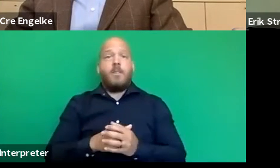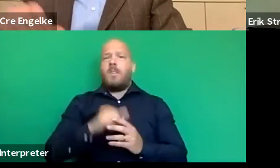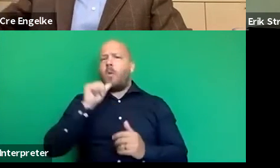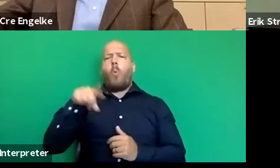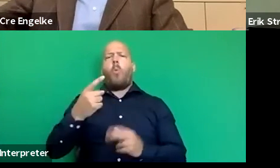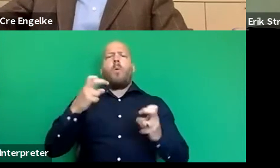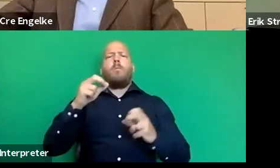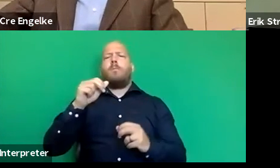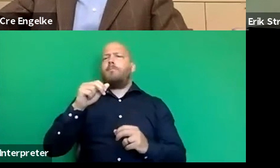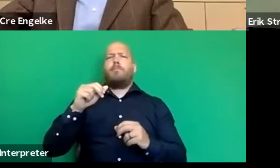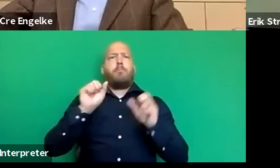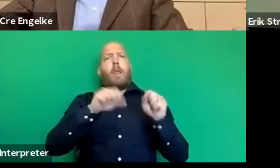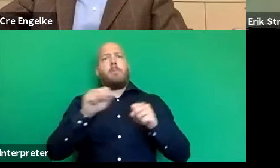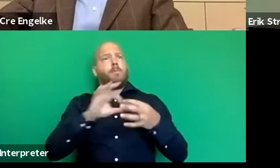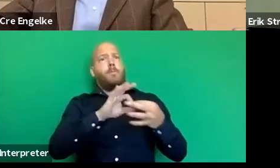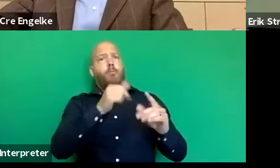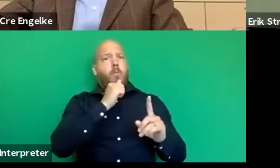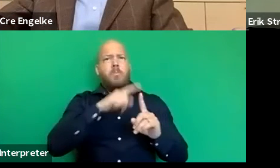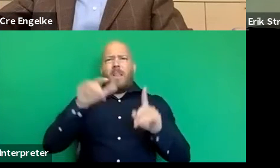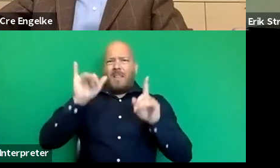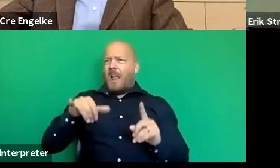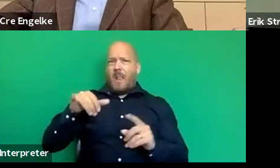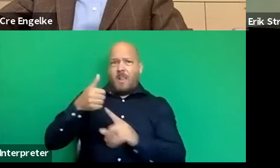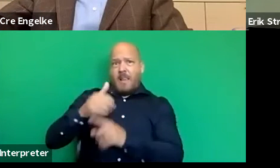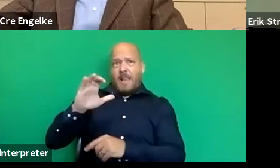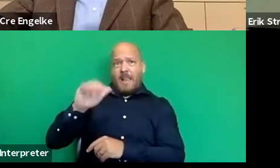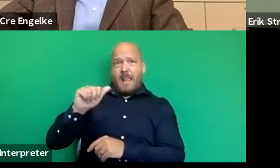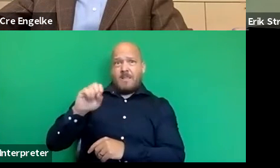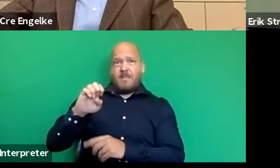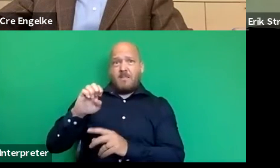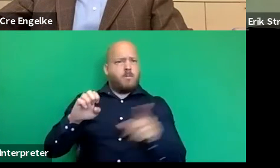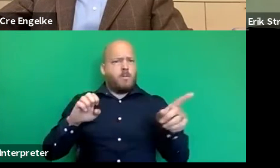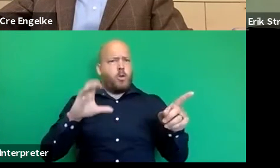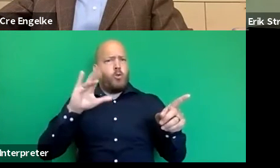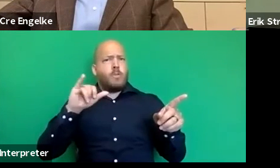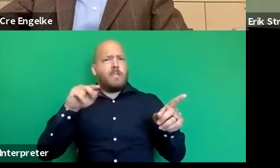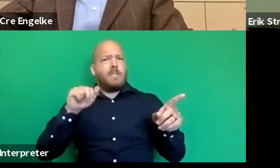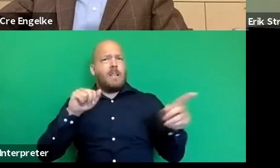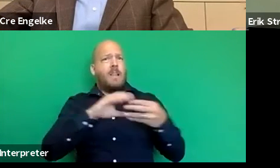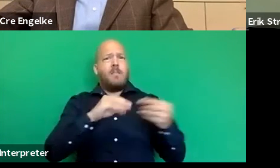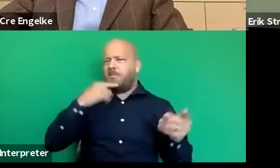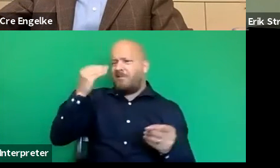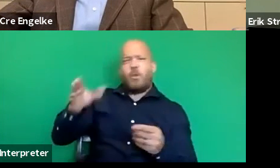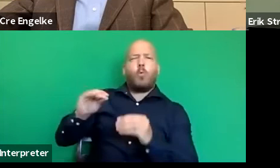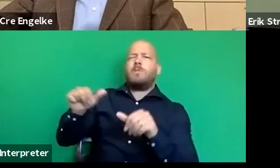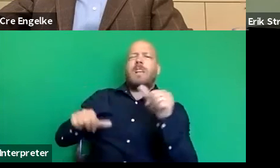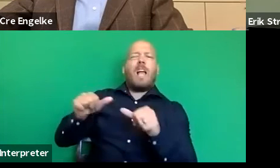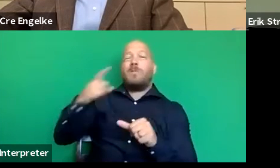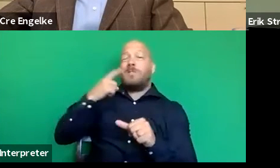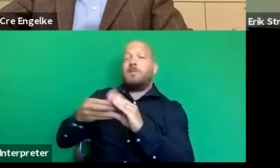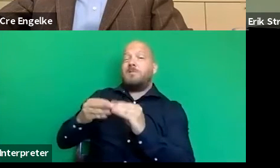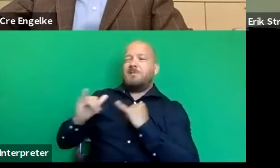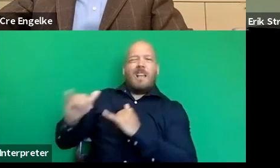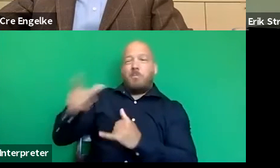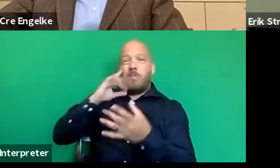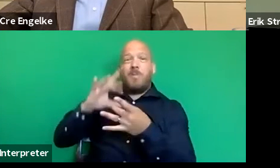fact the case, and Cristina no doubt will attest to this, that there's simply no third party on a